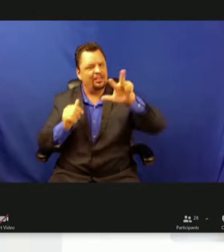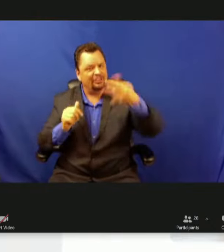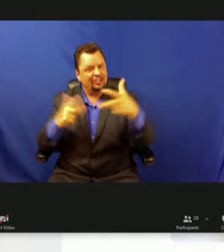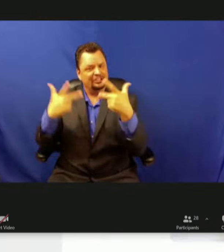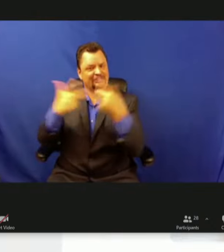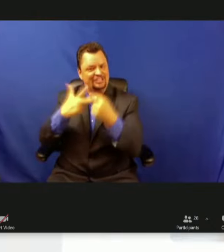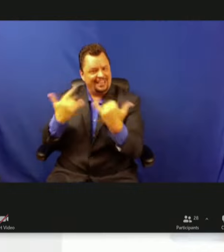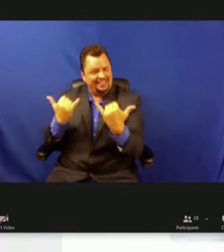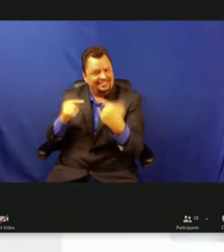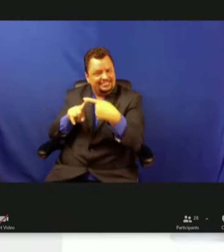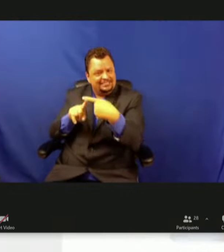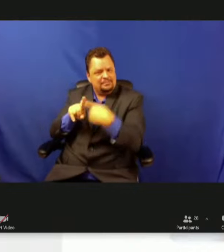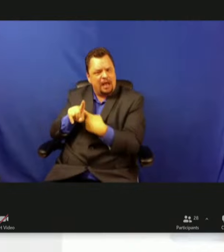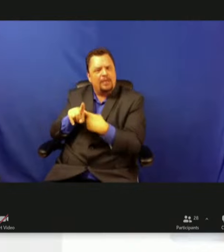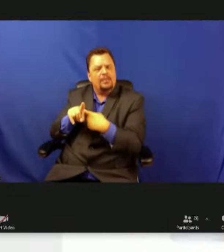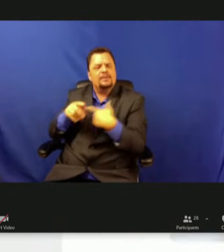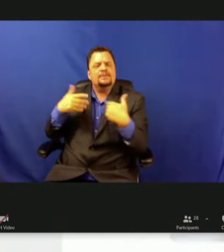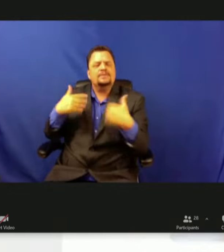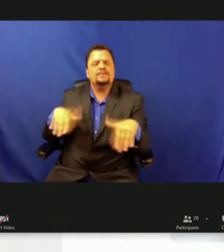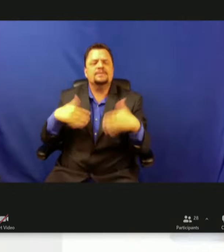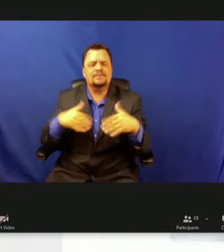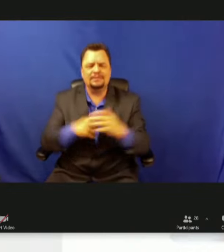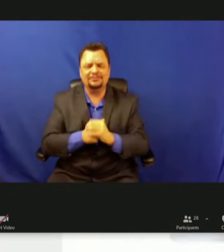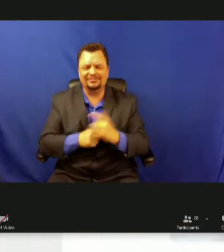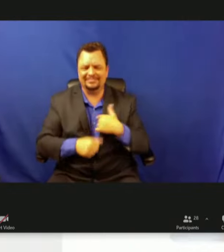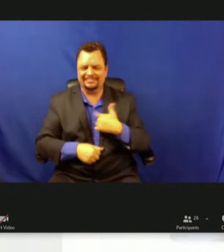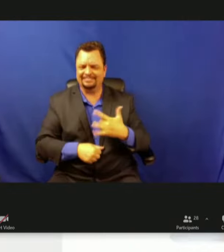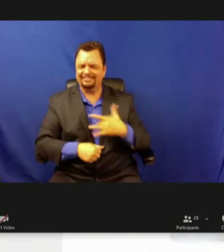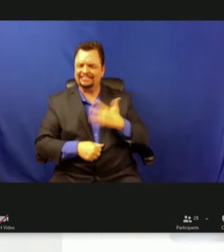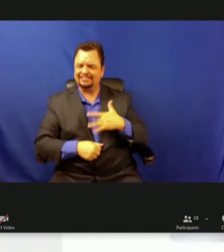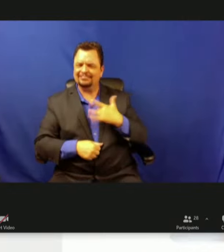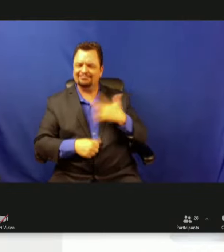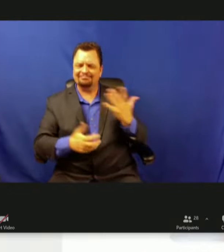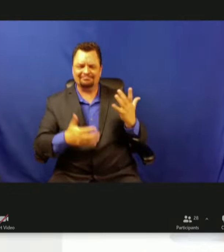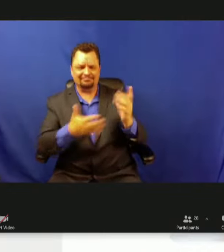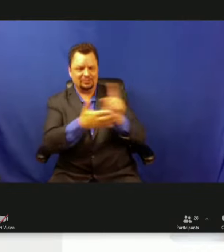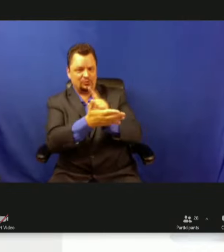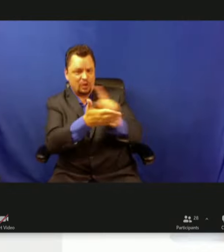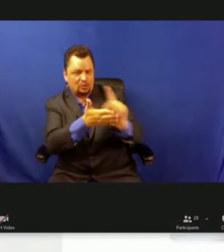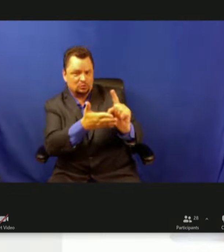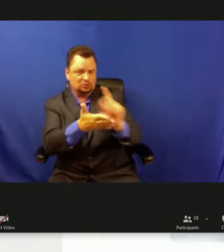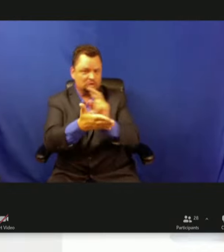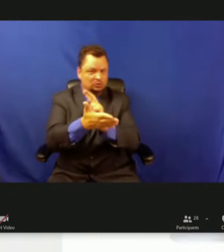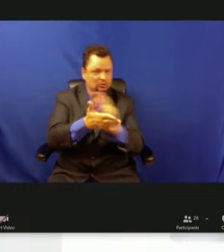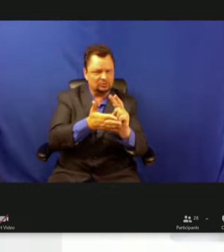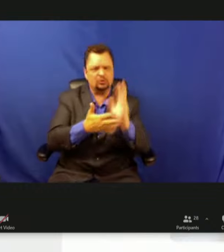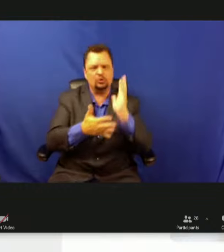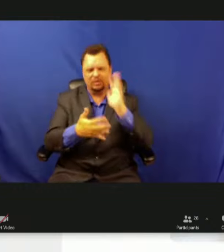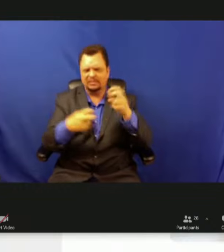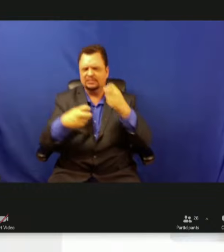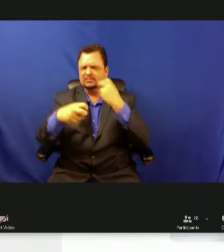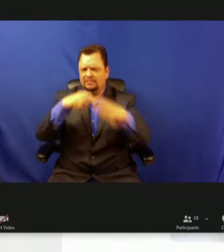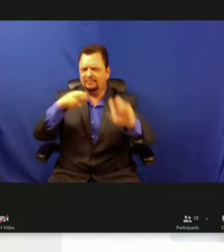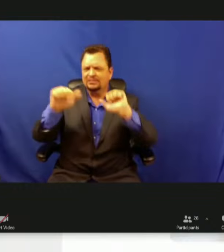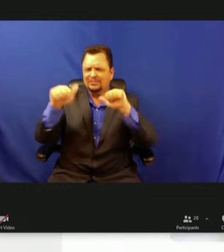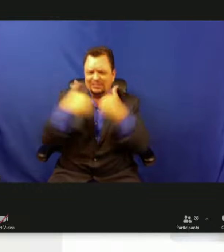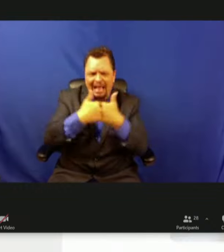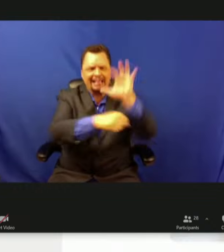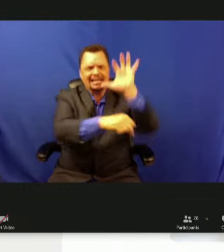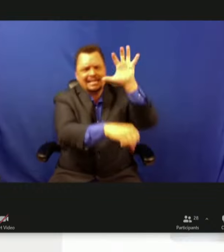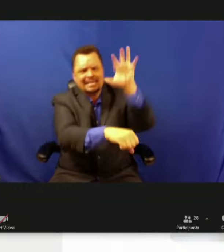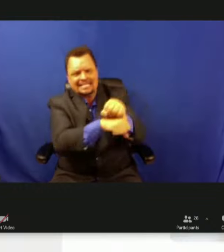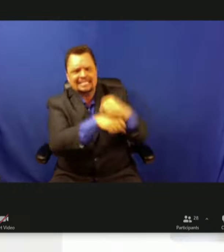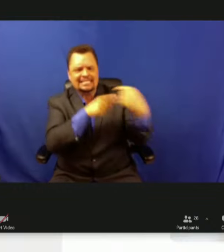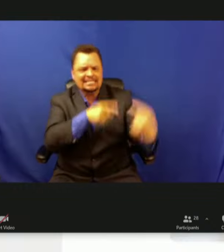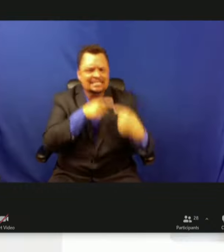wouldn't be surprised if there is a week or two where it might get a little harder. Doesn't mean impossible. Like, it's not like the early days of the vaccine. You probably will be able